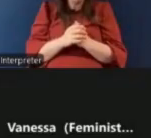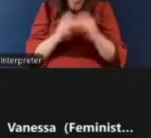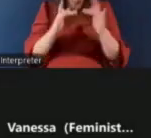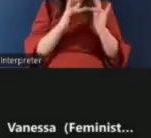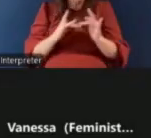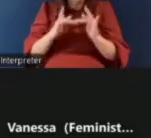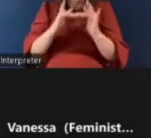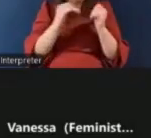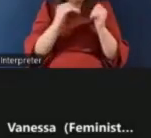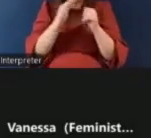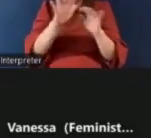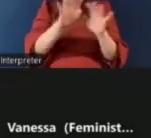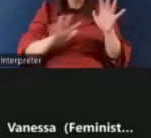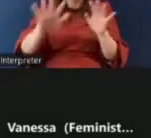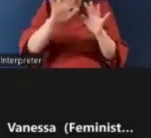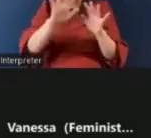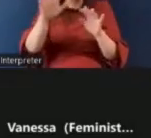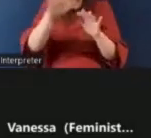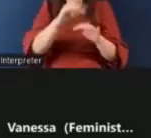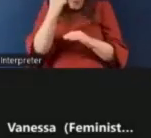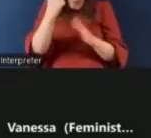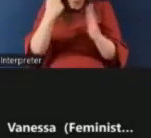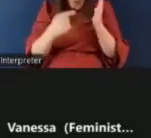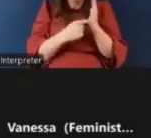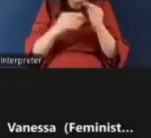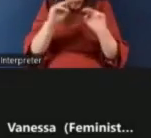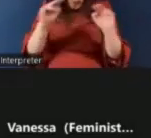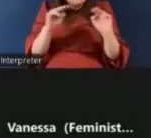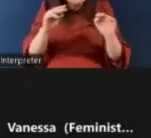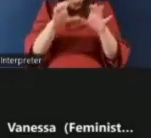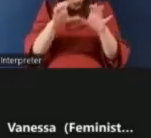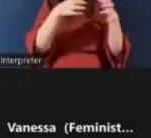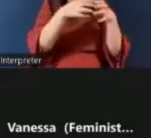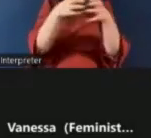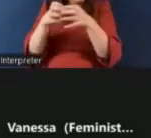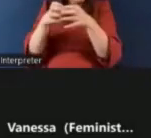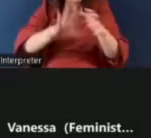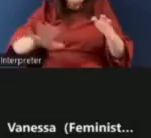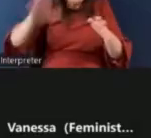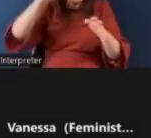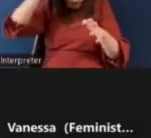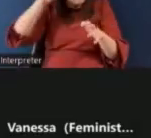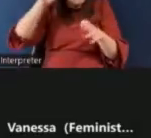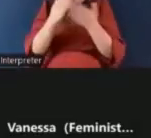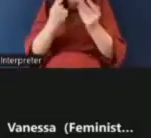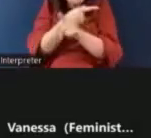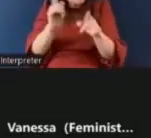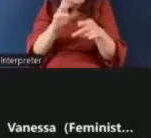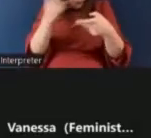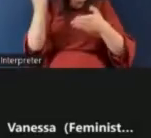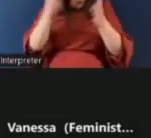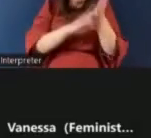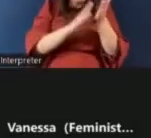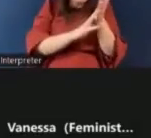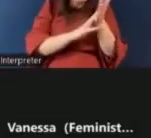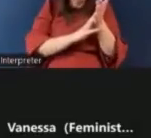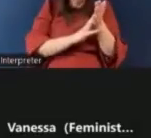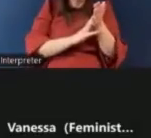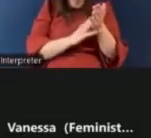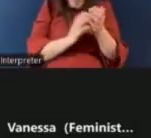of over 1,000 people and groups around Ireland. Many of you here are our members,